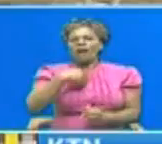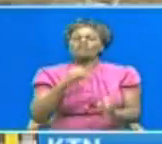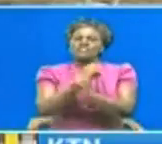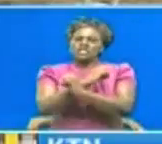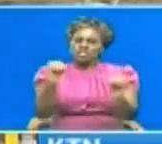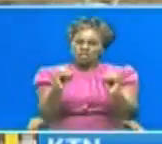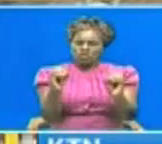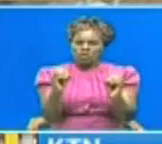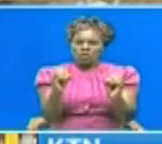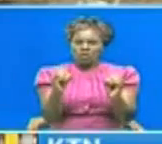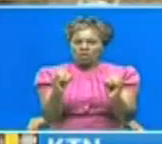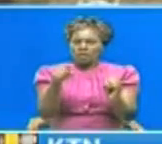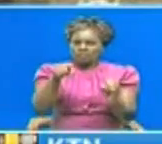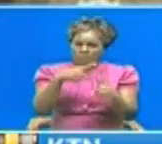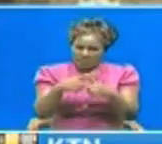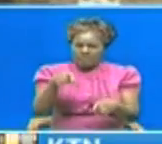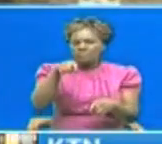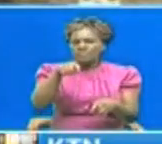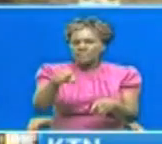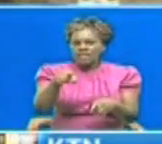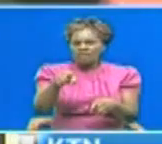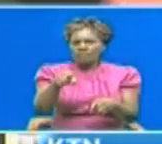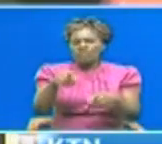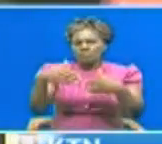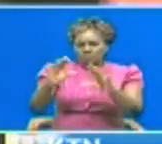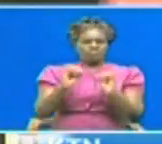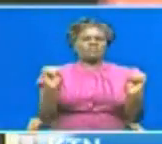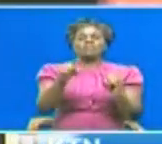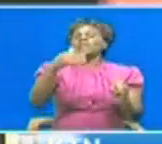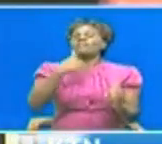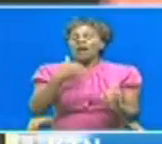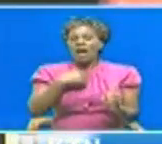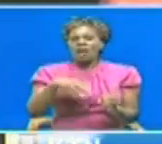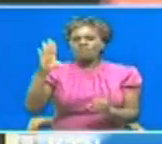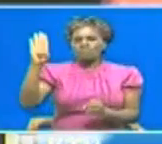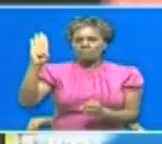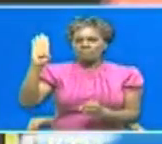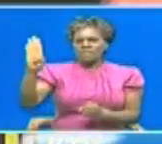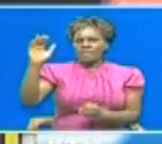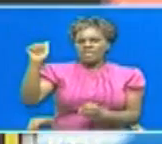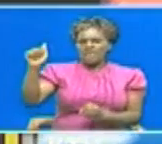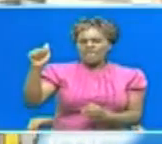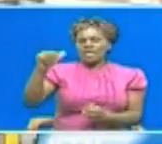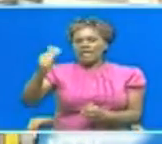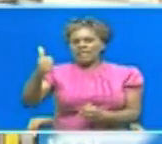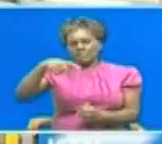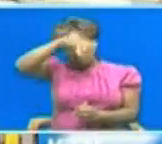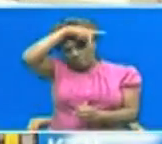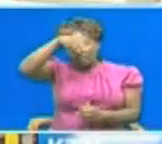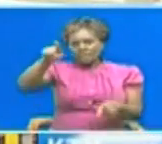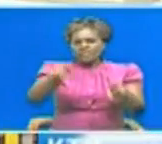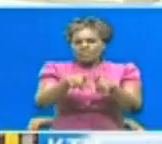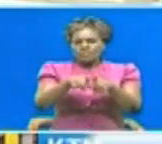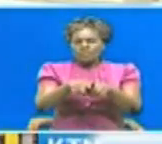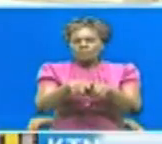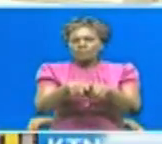engineering as he would have loved to. He, however, did not veer off too far as he has a Bachelor of Science in Physics degree. His darling